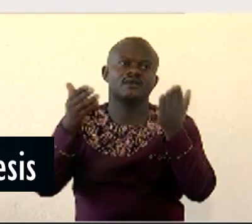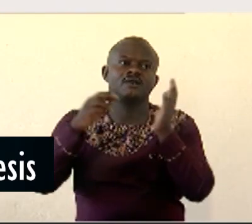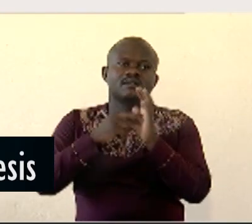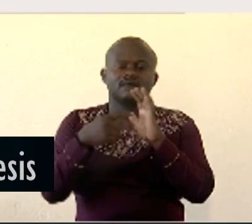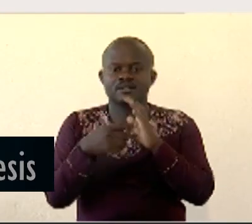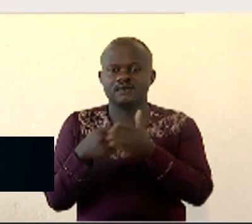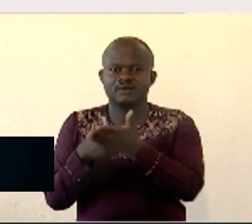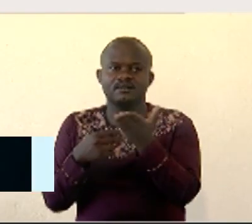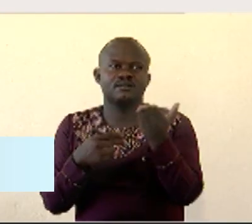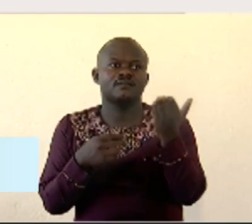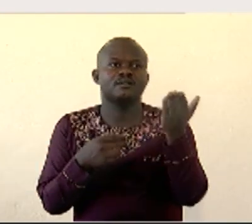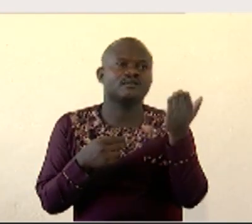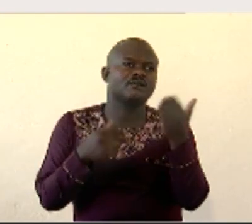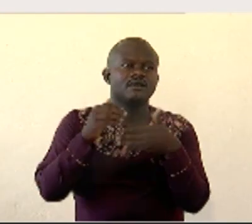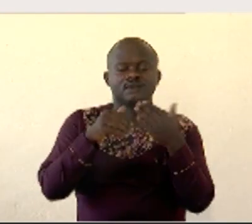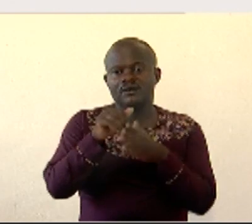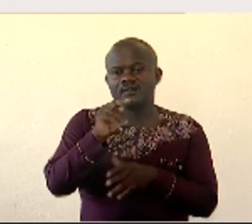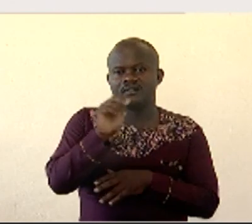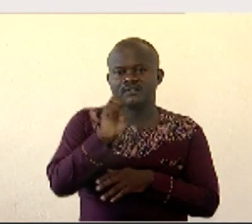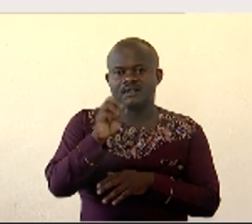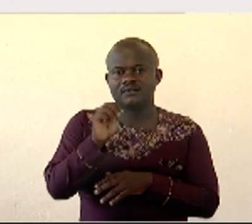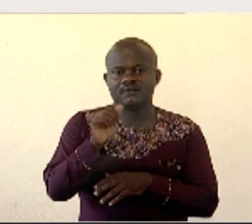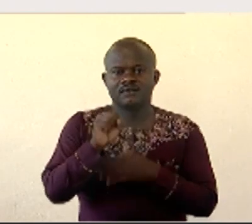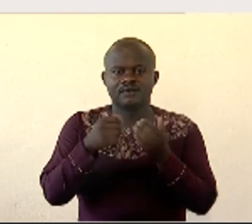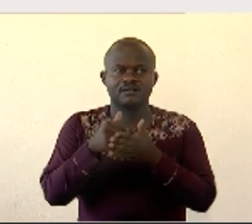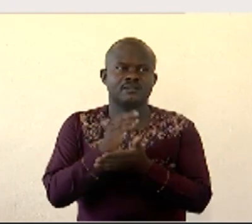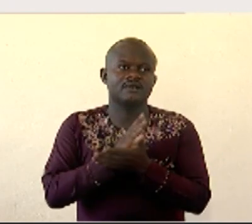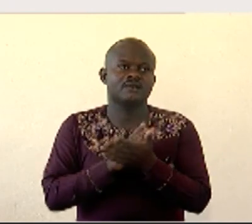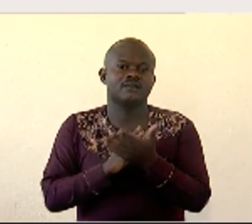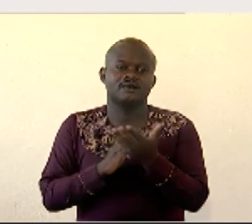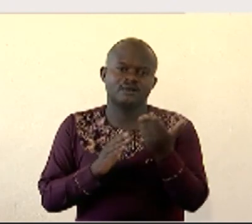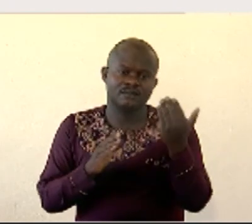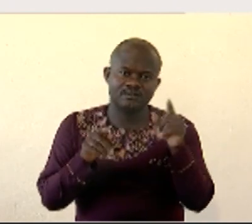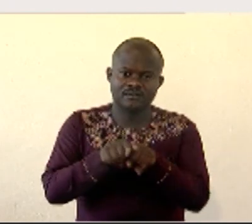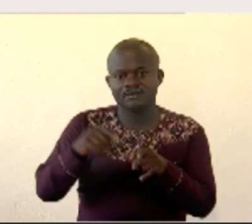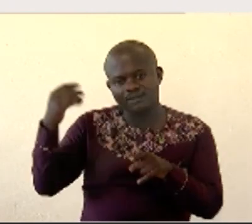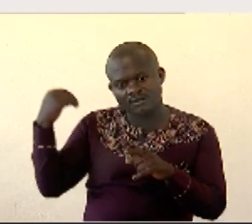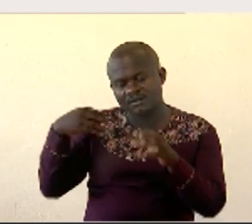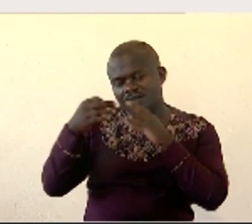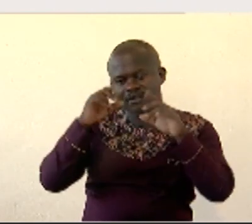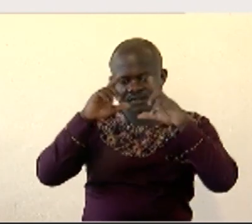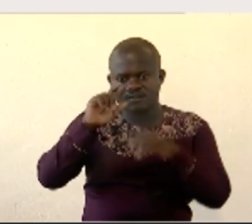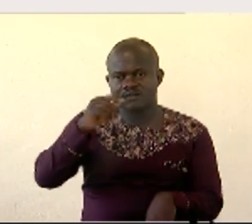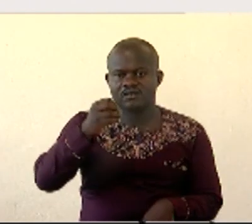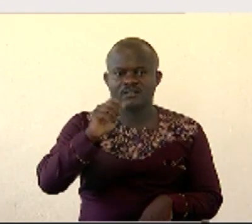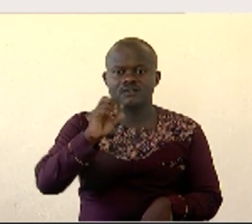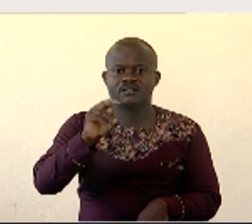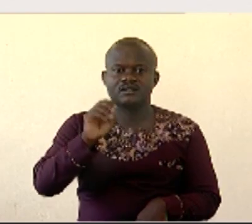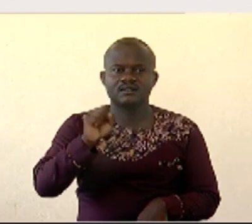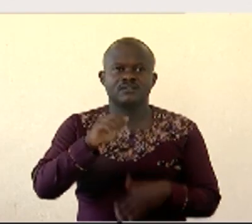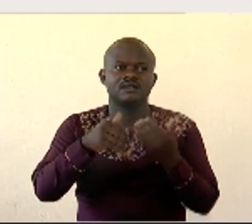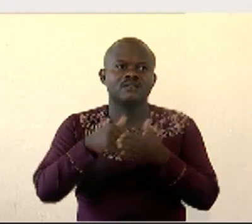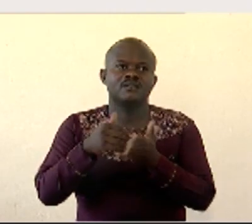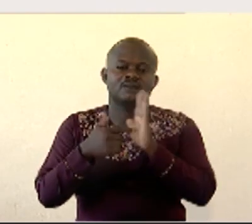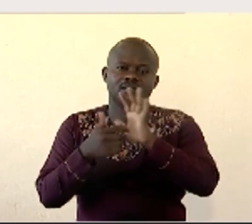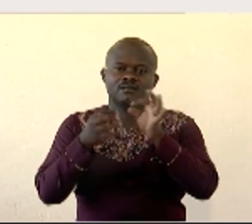temperature denatures or destroyed enzymes. And as I mentioned it earlier, photosynthesis is an